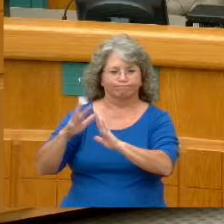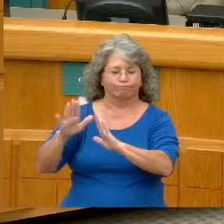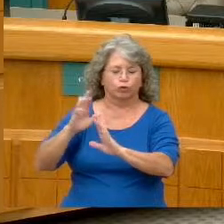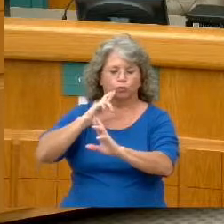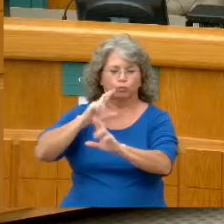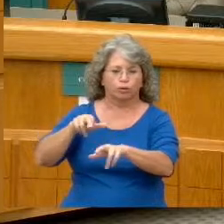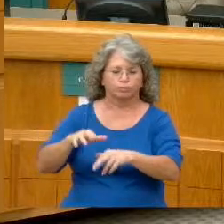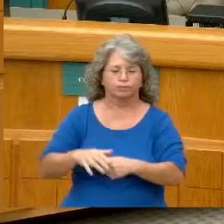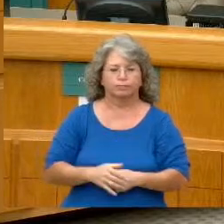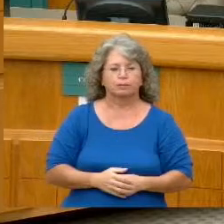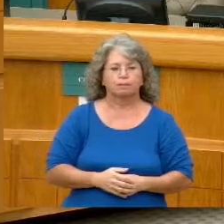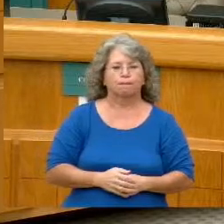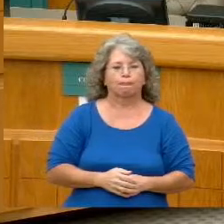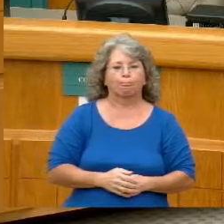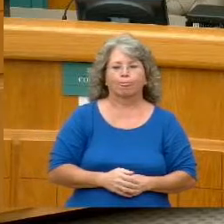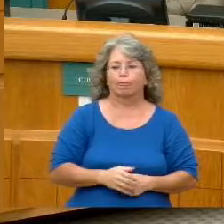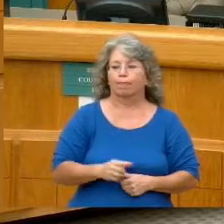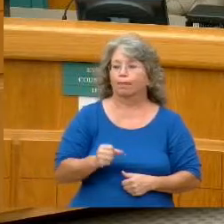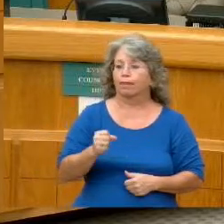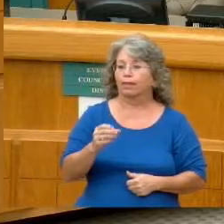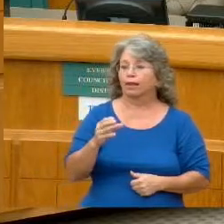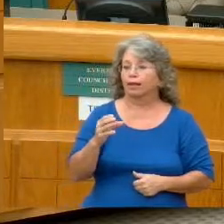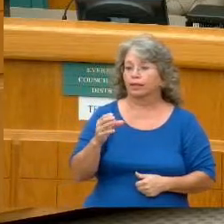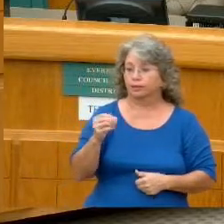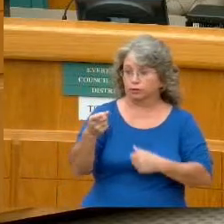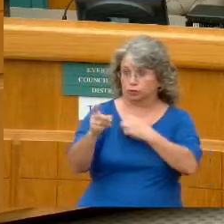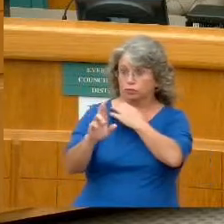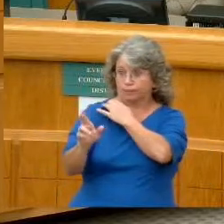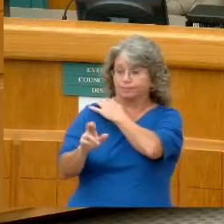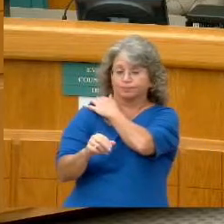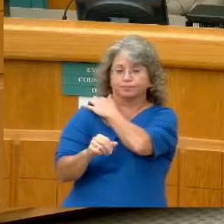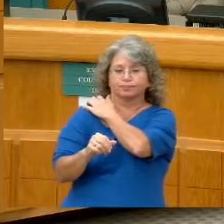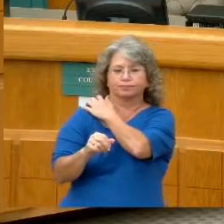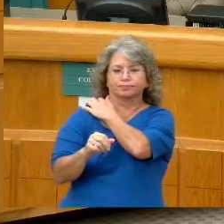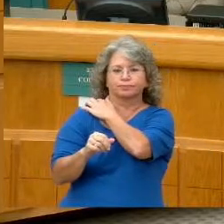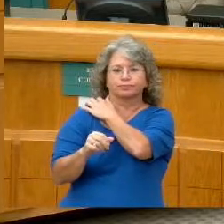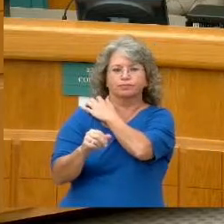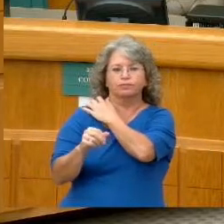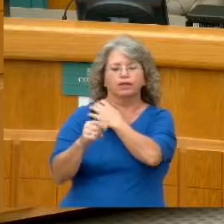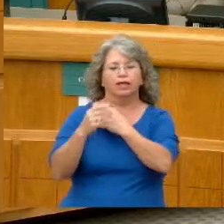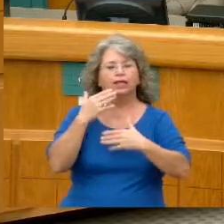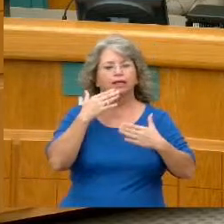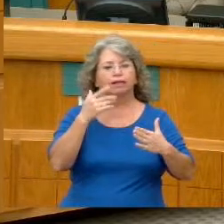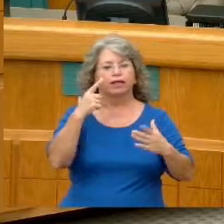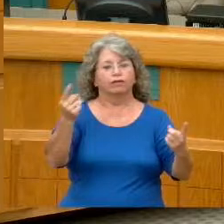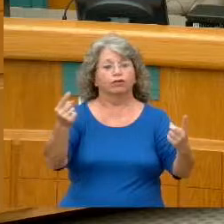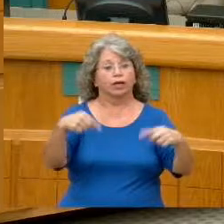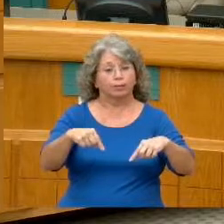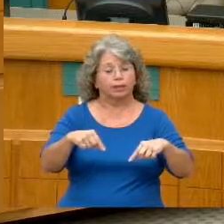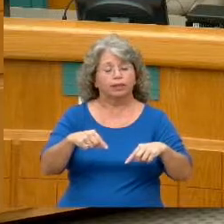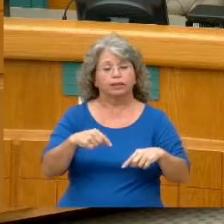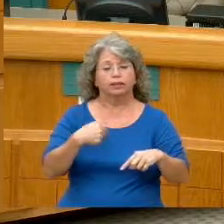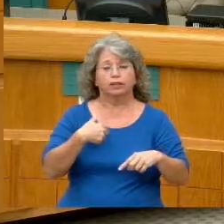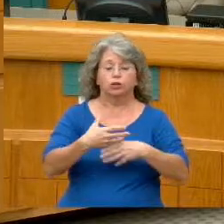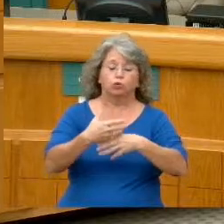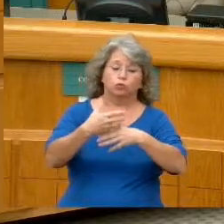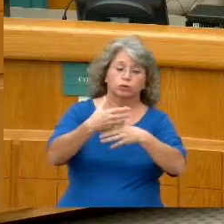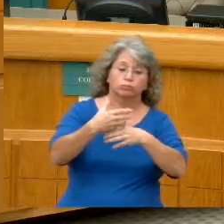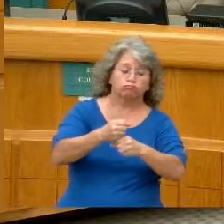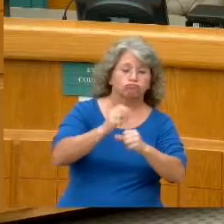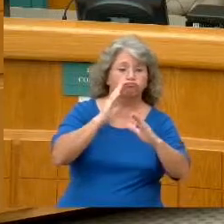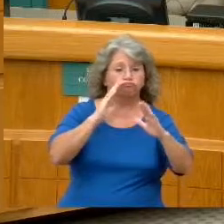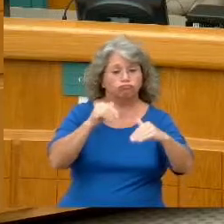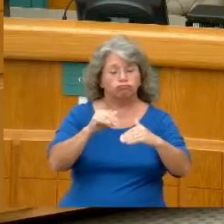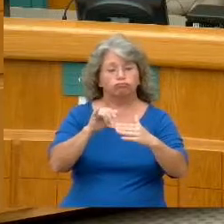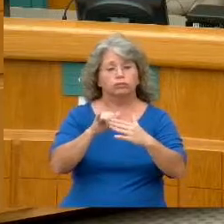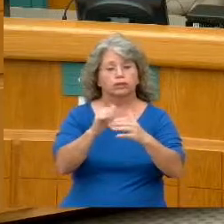that report. So if we'll get started then if Annette is ready. And we thank you for coming.